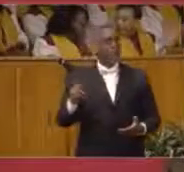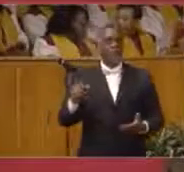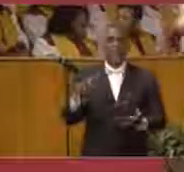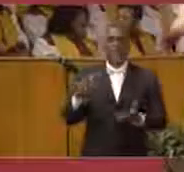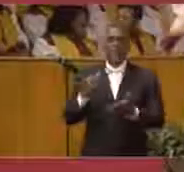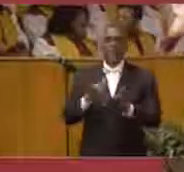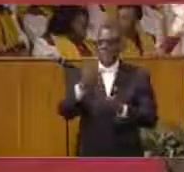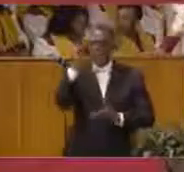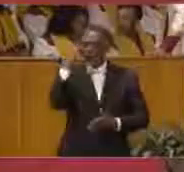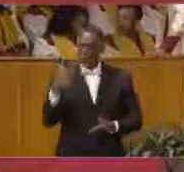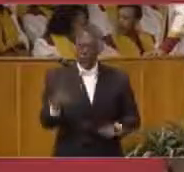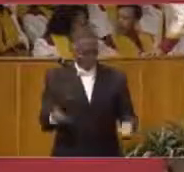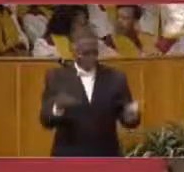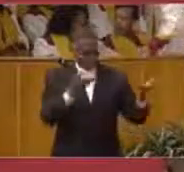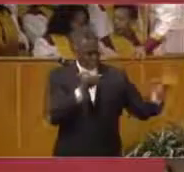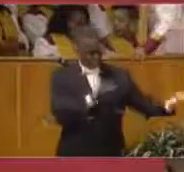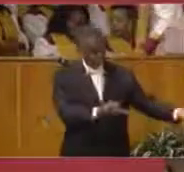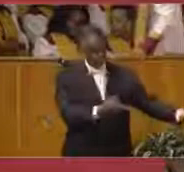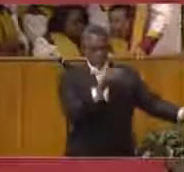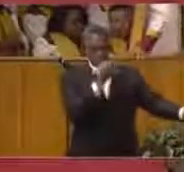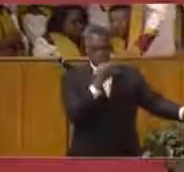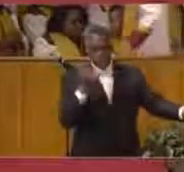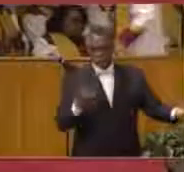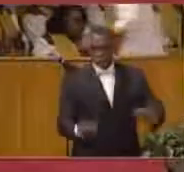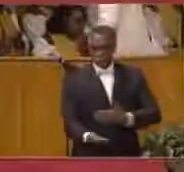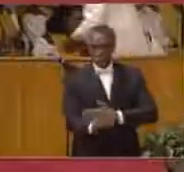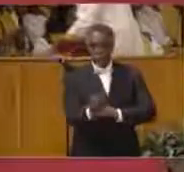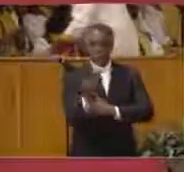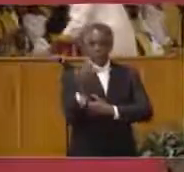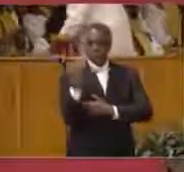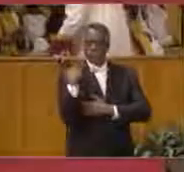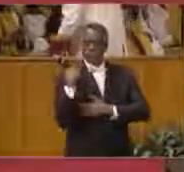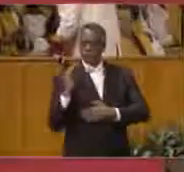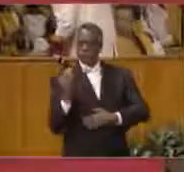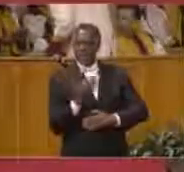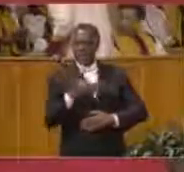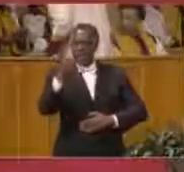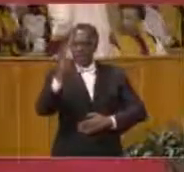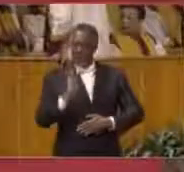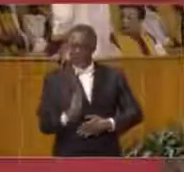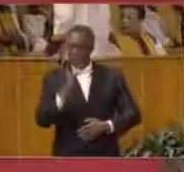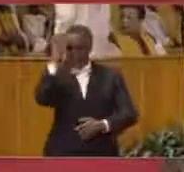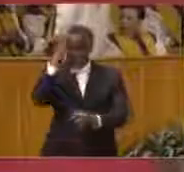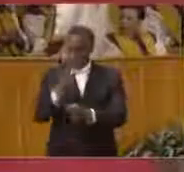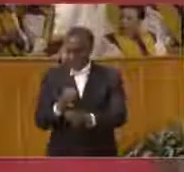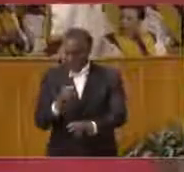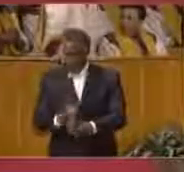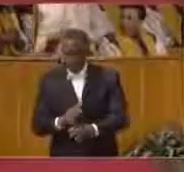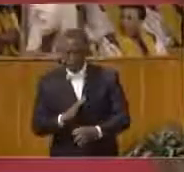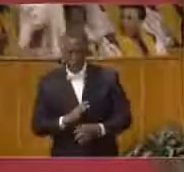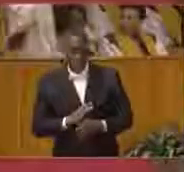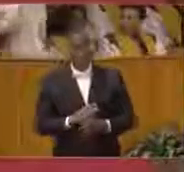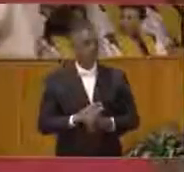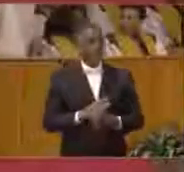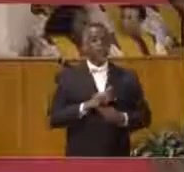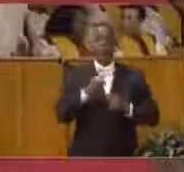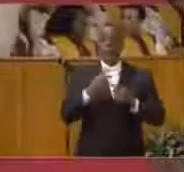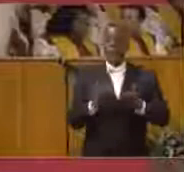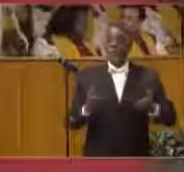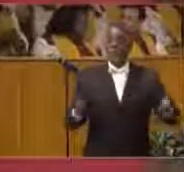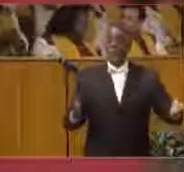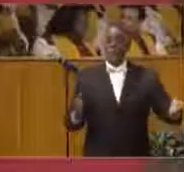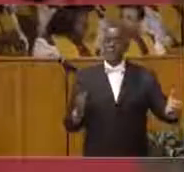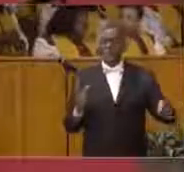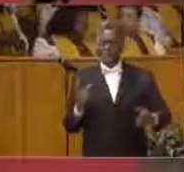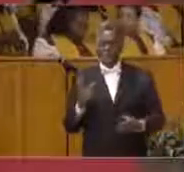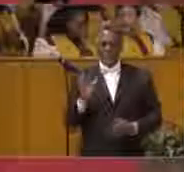our table this morning. It's a reminder that our God is faithful. And that even when things